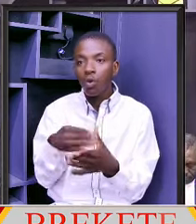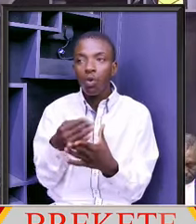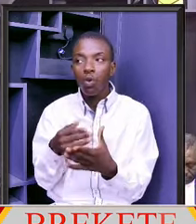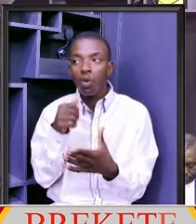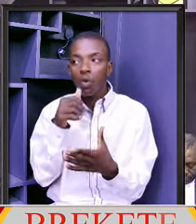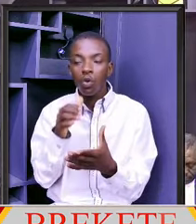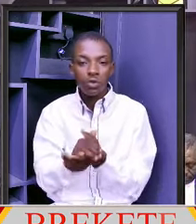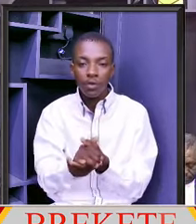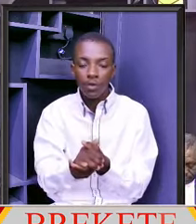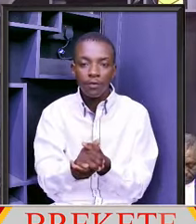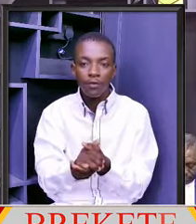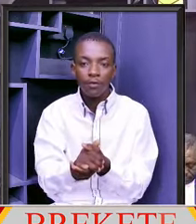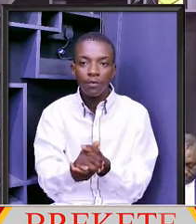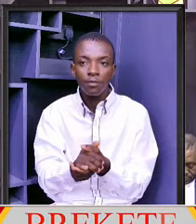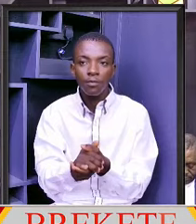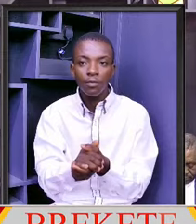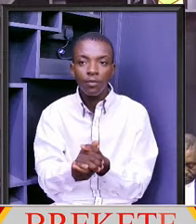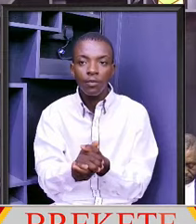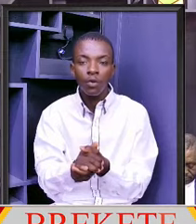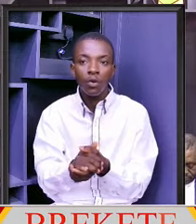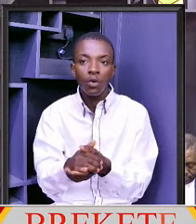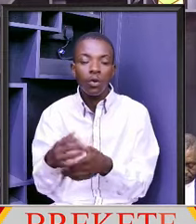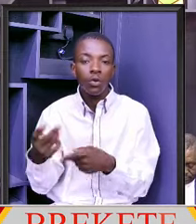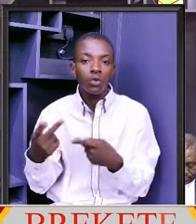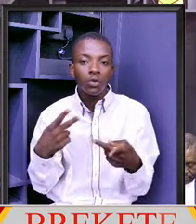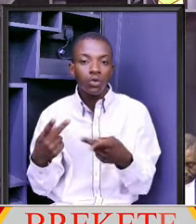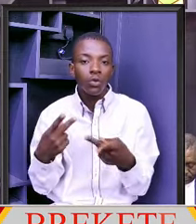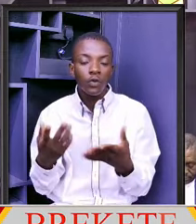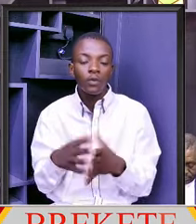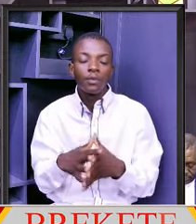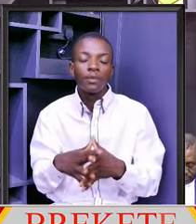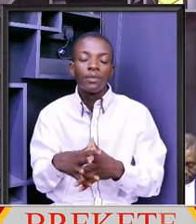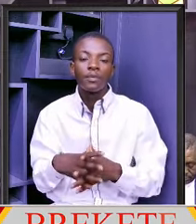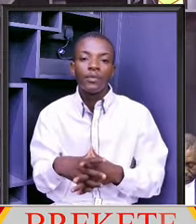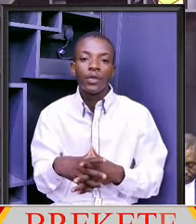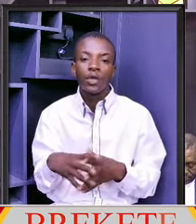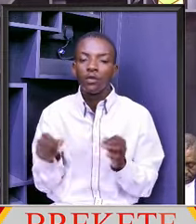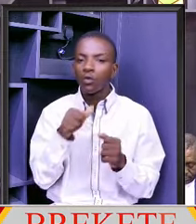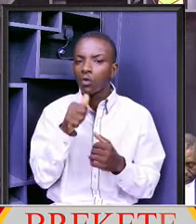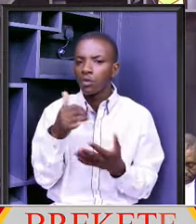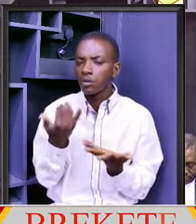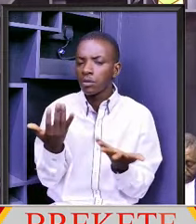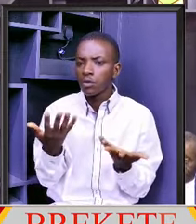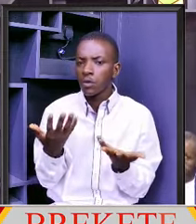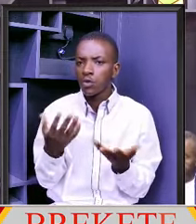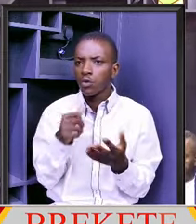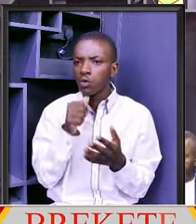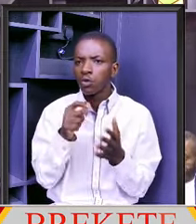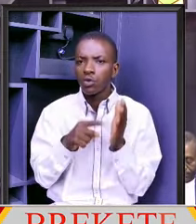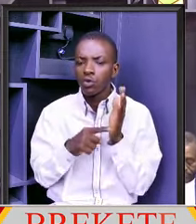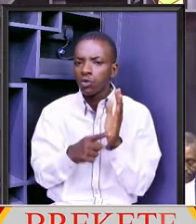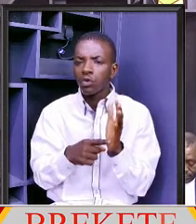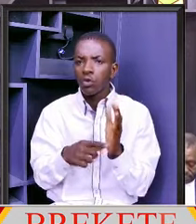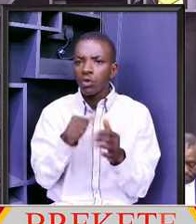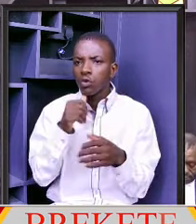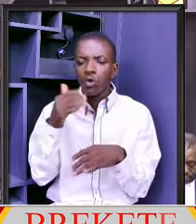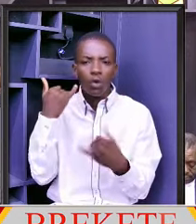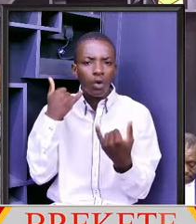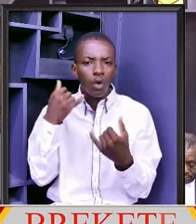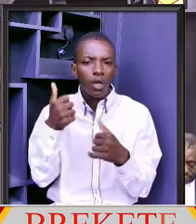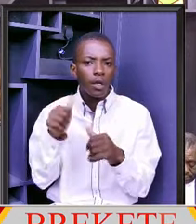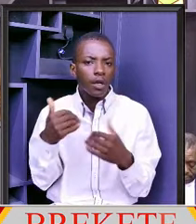wife or two of them. If not be so, you no show, you no call